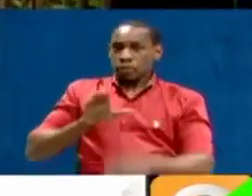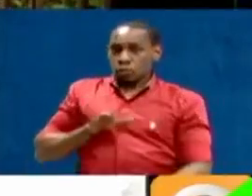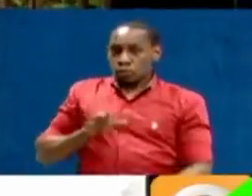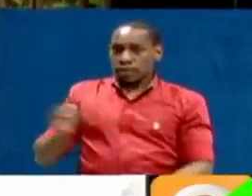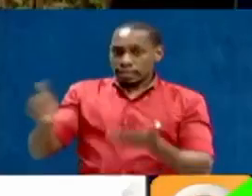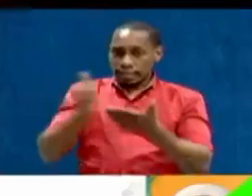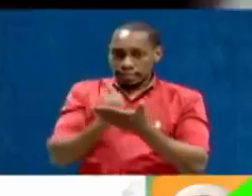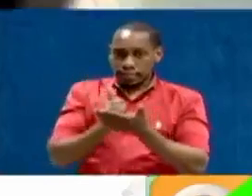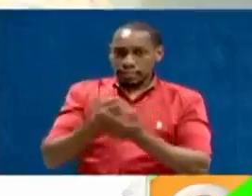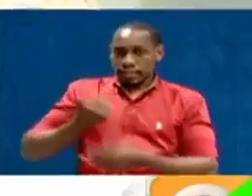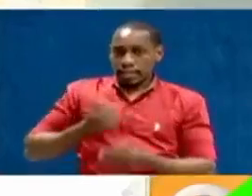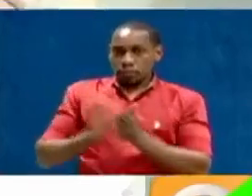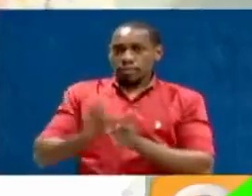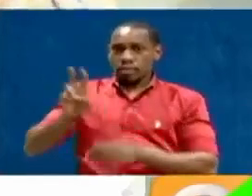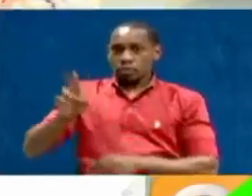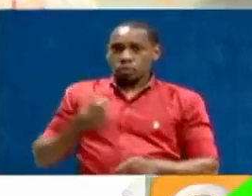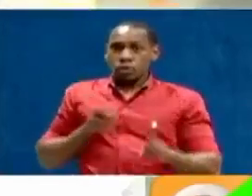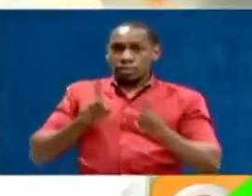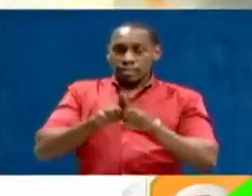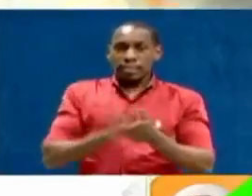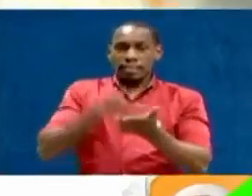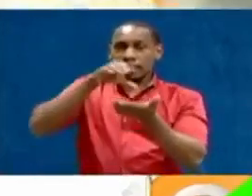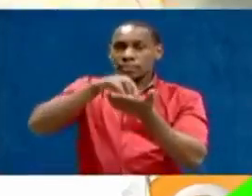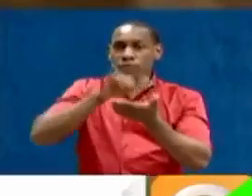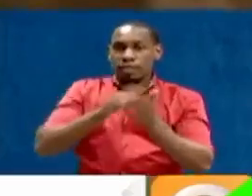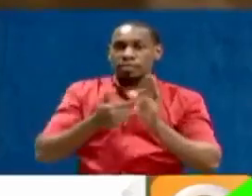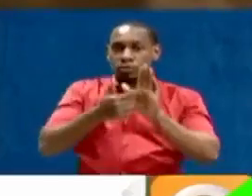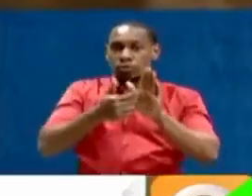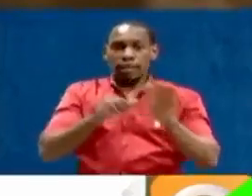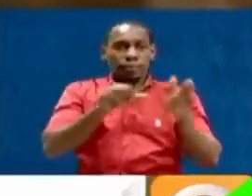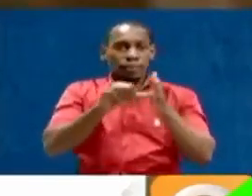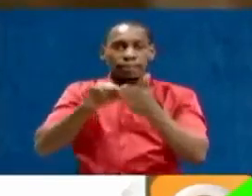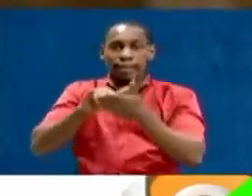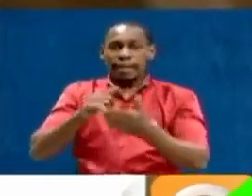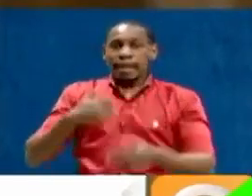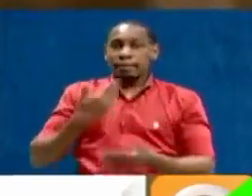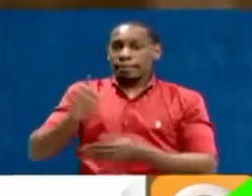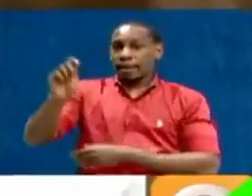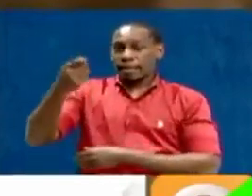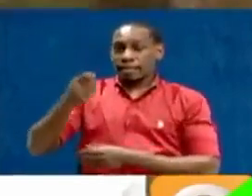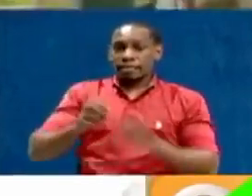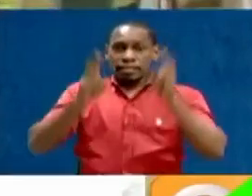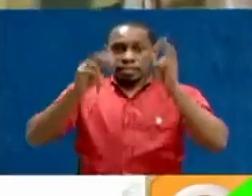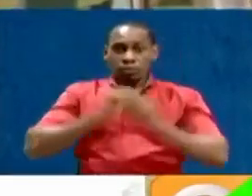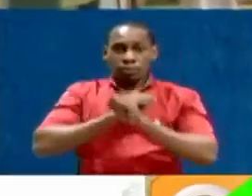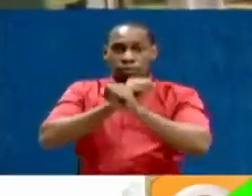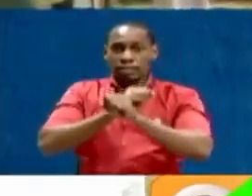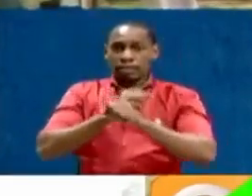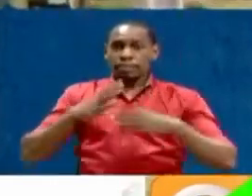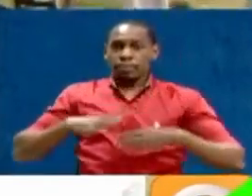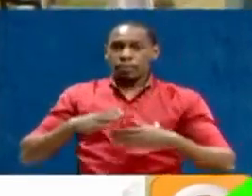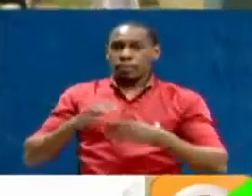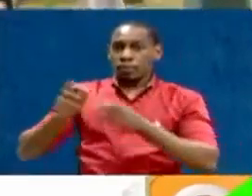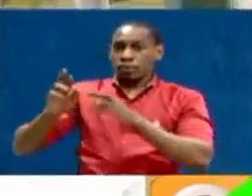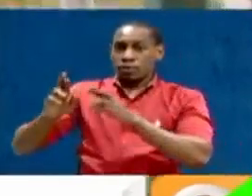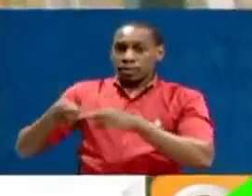Gladys kumchukua msichana huyu na dada zake wawili. Taswira ambayo inaonyesha pengo zilizoko humu nchini katika masuala ya kuwalinda wale